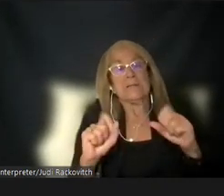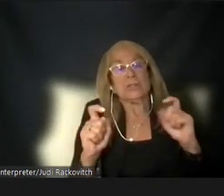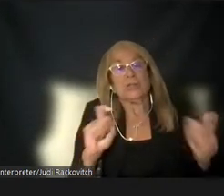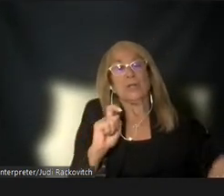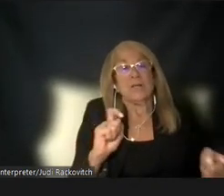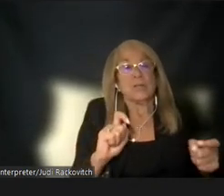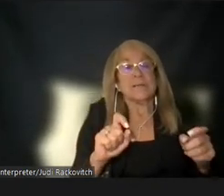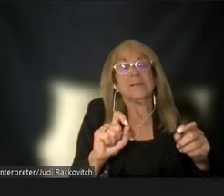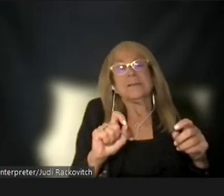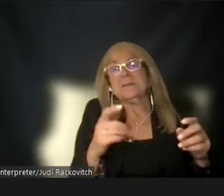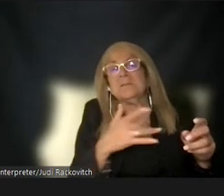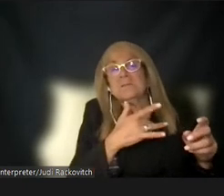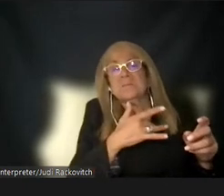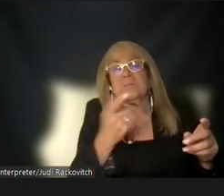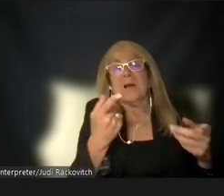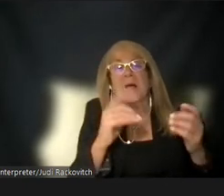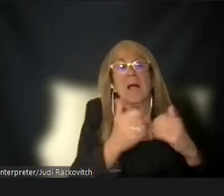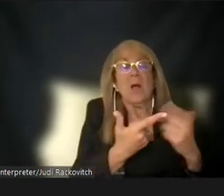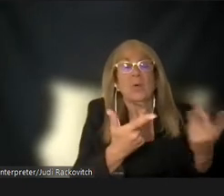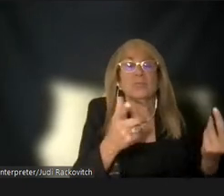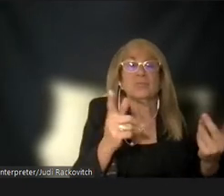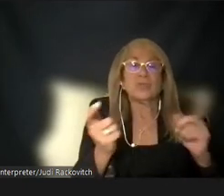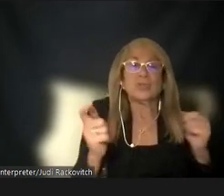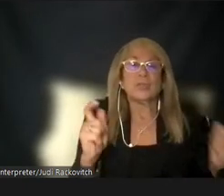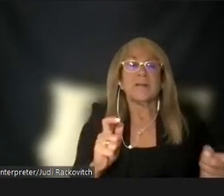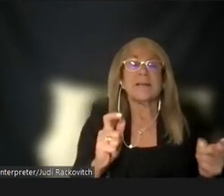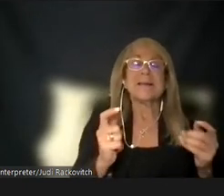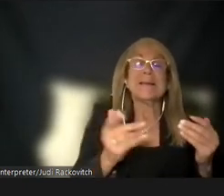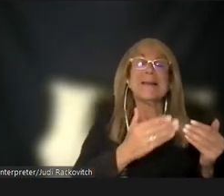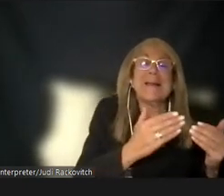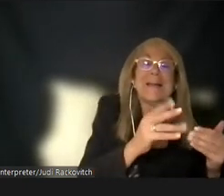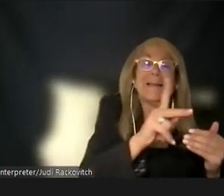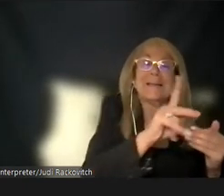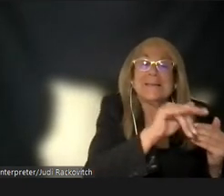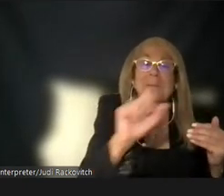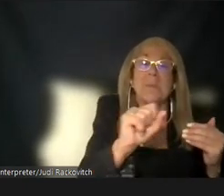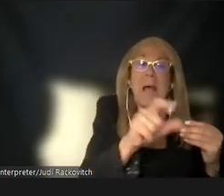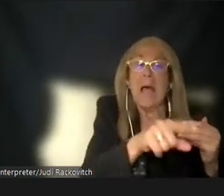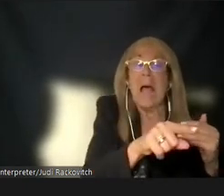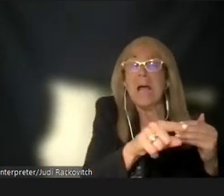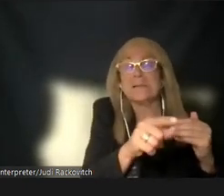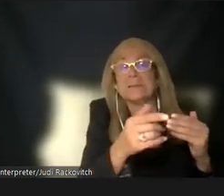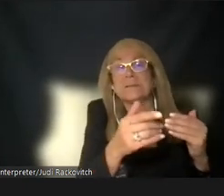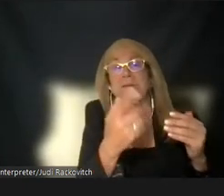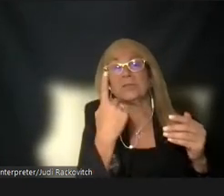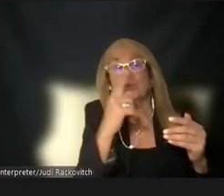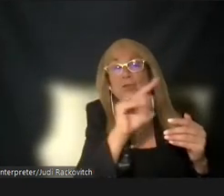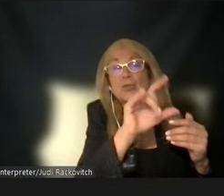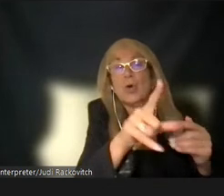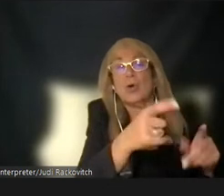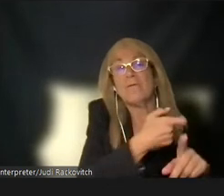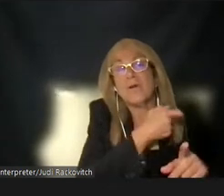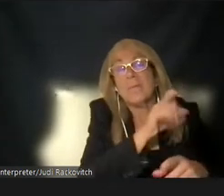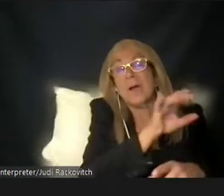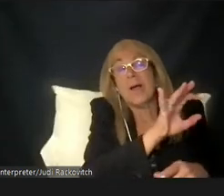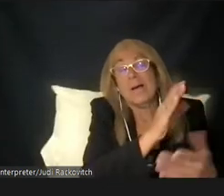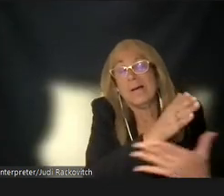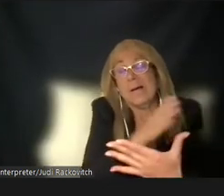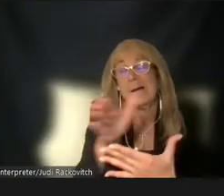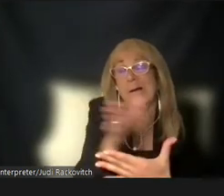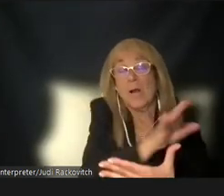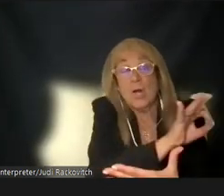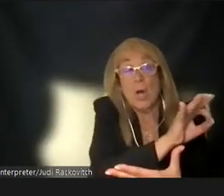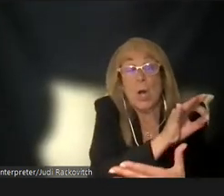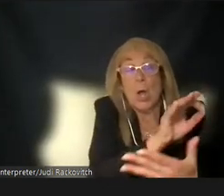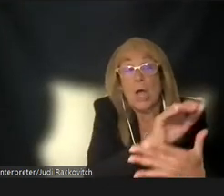range of potential toll rates, we anticipate that the easy pass peak period toll for automobiles will range from roughly $9 on the lower